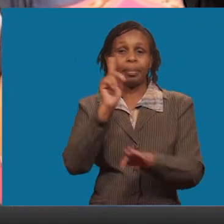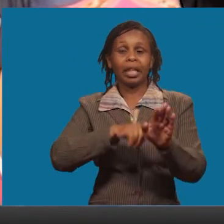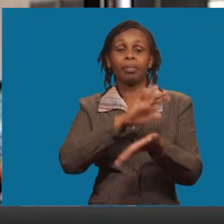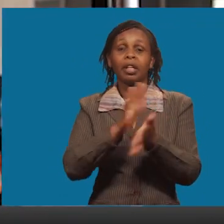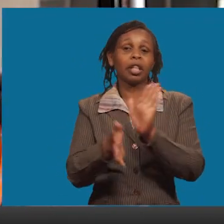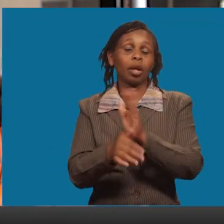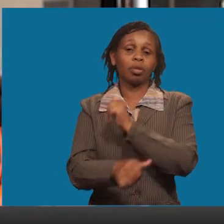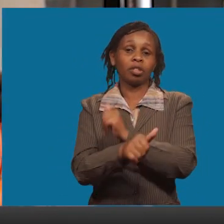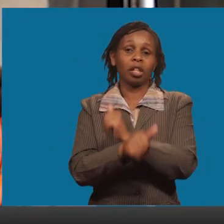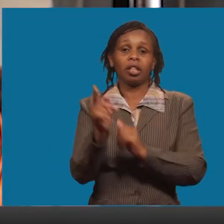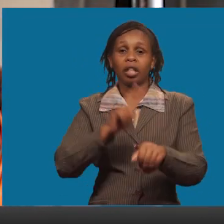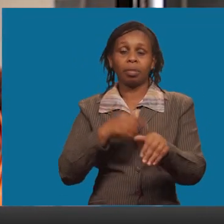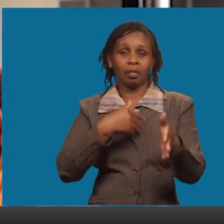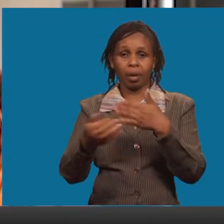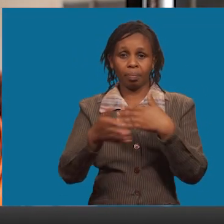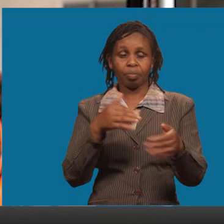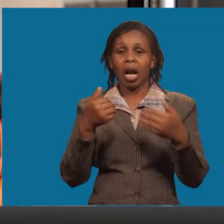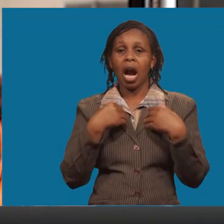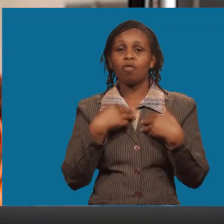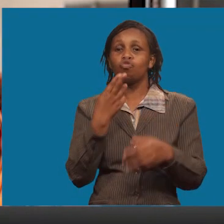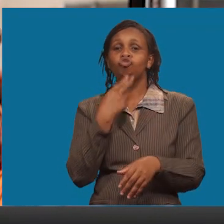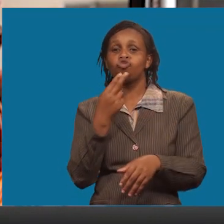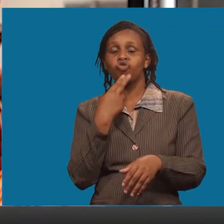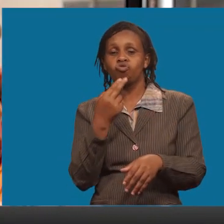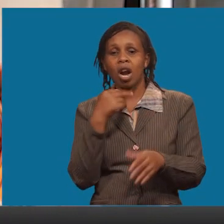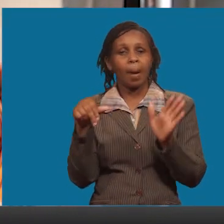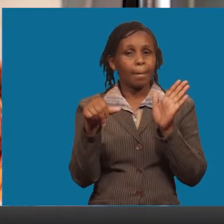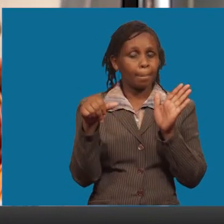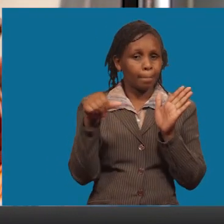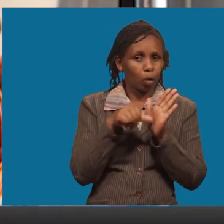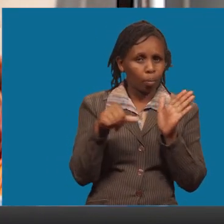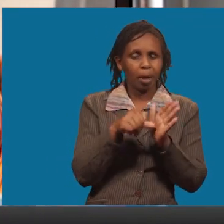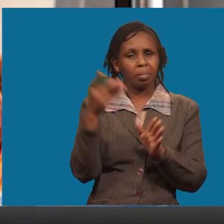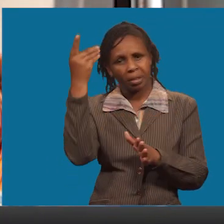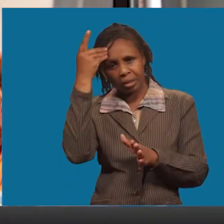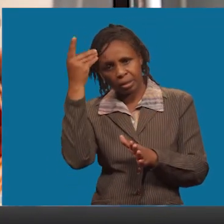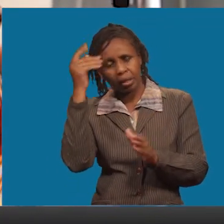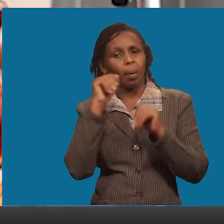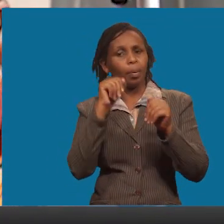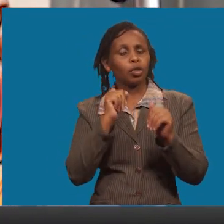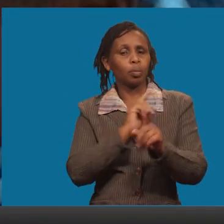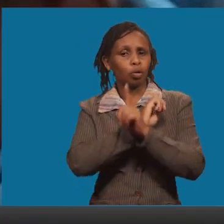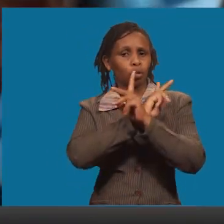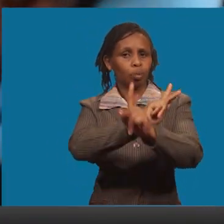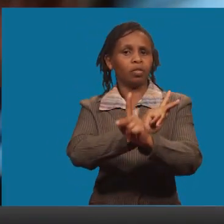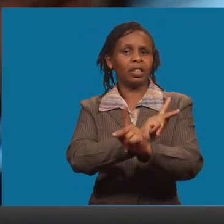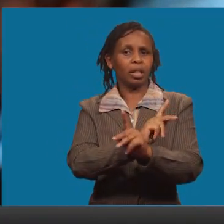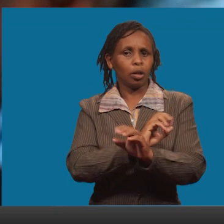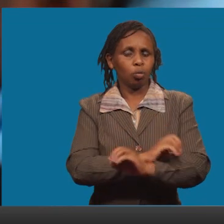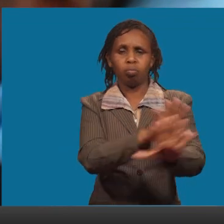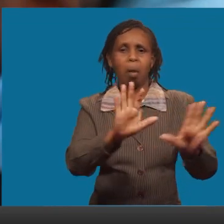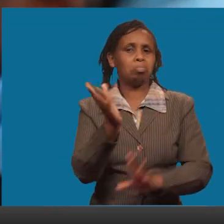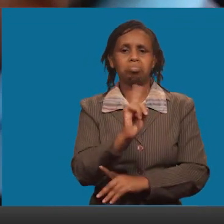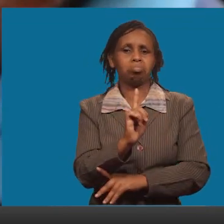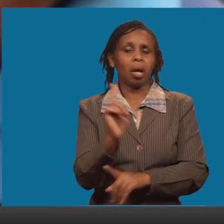symptoms. Magonjwa ya kisukari na shinikizo la damu yanaweza kuzuiliwa na wala hayawezi kuambukizwana. Lakini, idadi